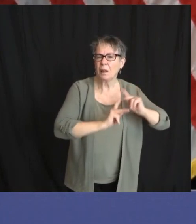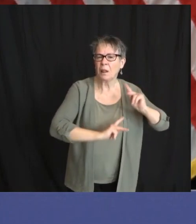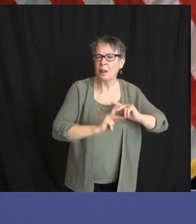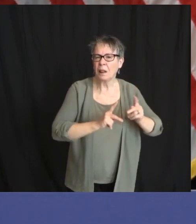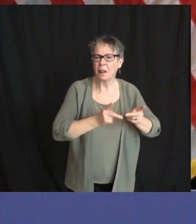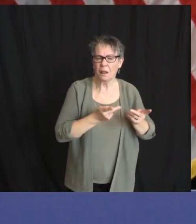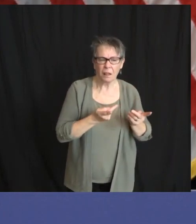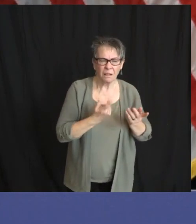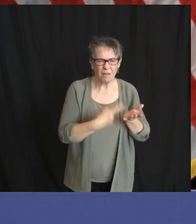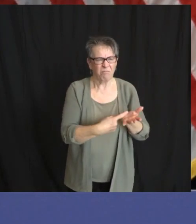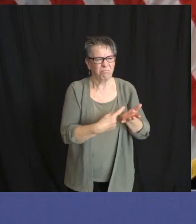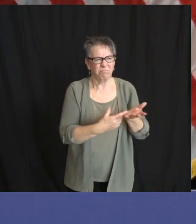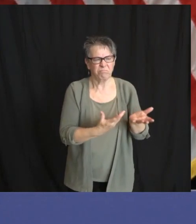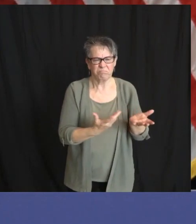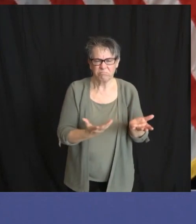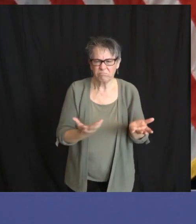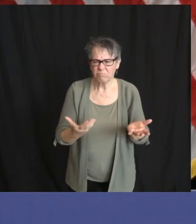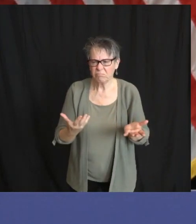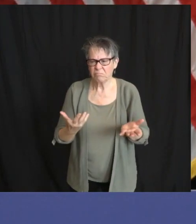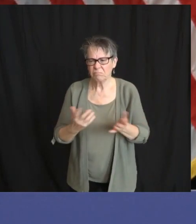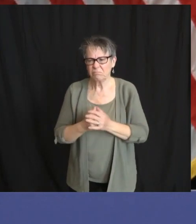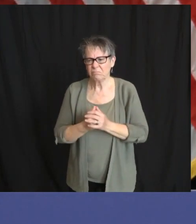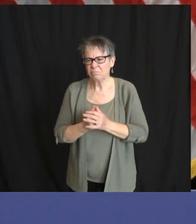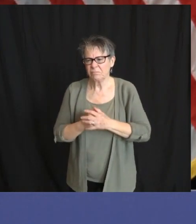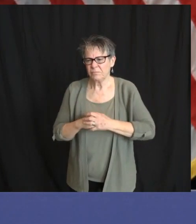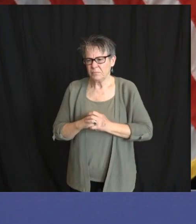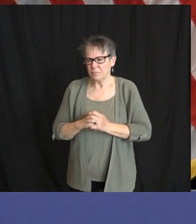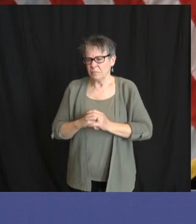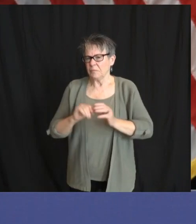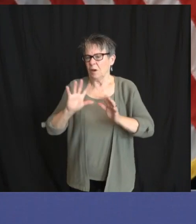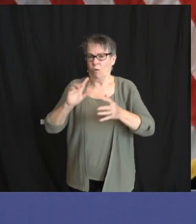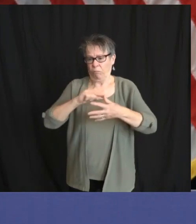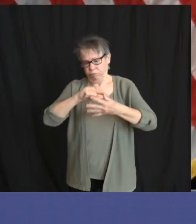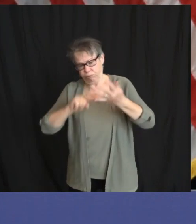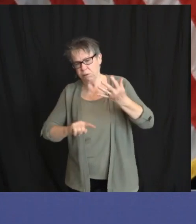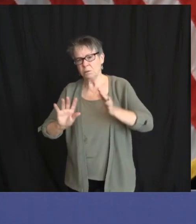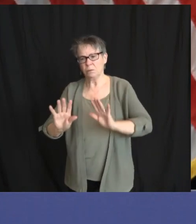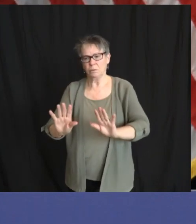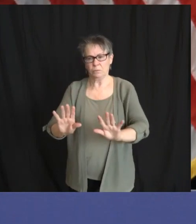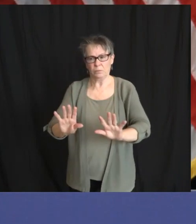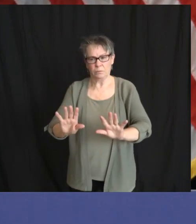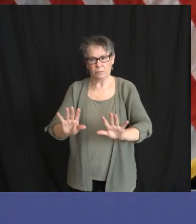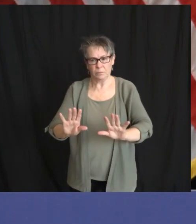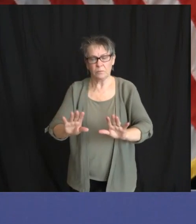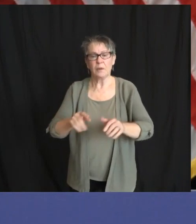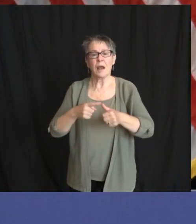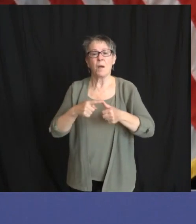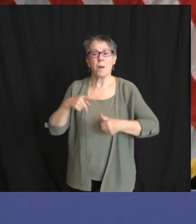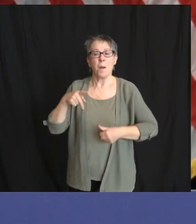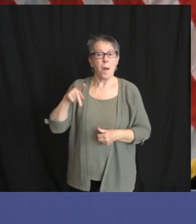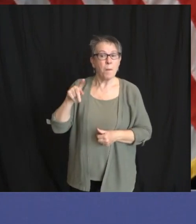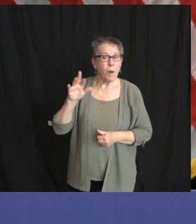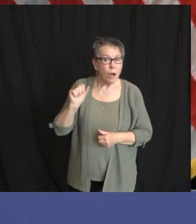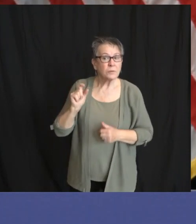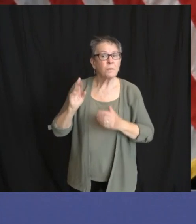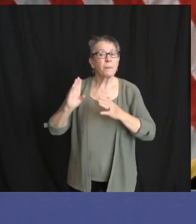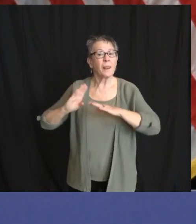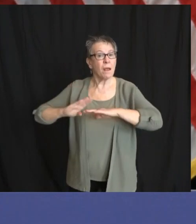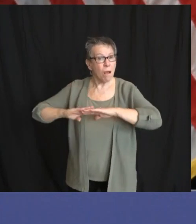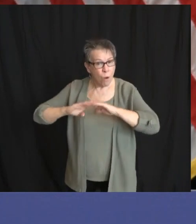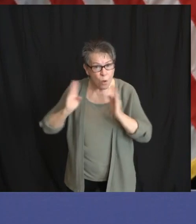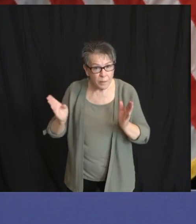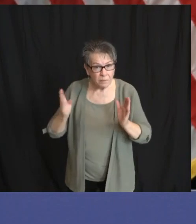terms of whether opening parks, if folks do what we're asking them to do, that will have a huge impact on our ability